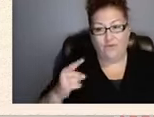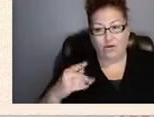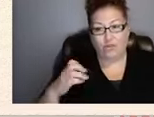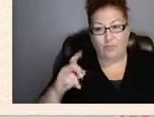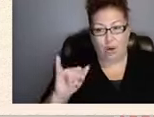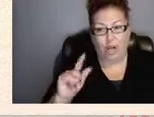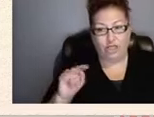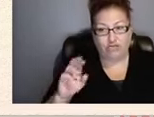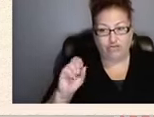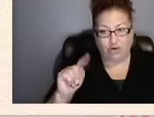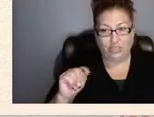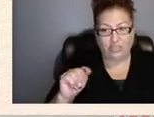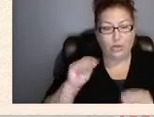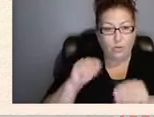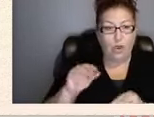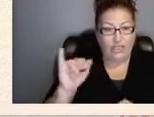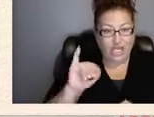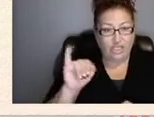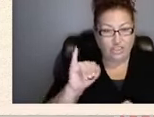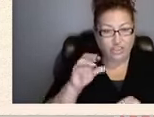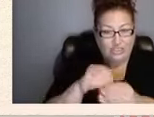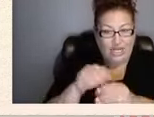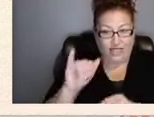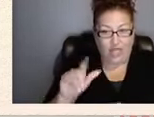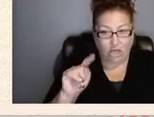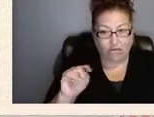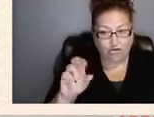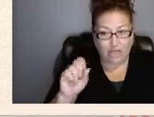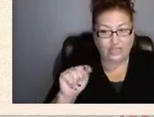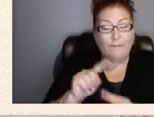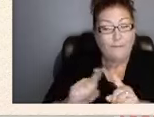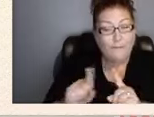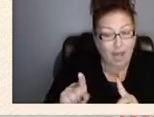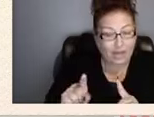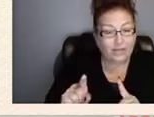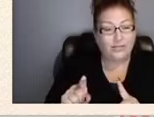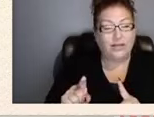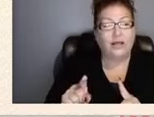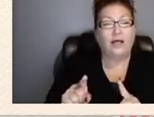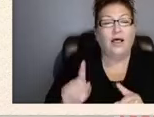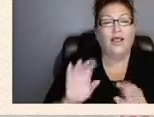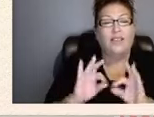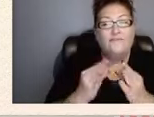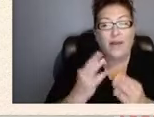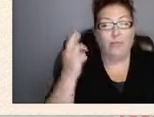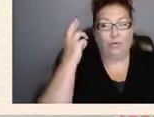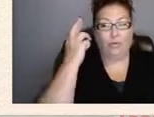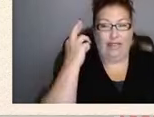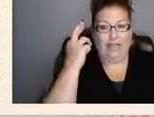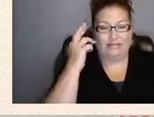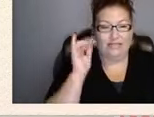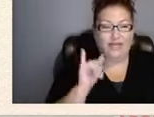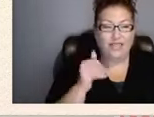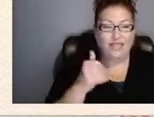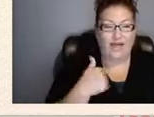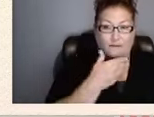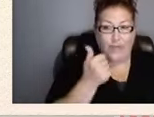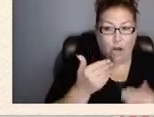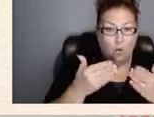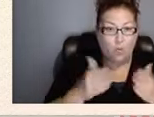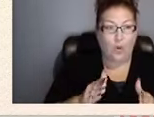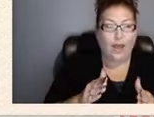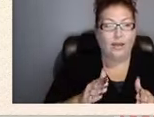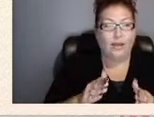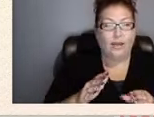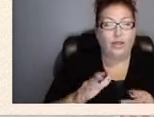insurance proceeds in the trust. But then family realizes there's a better way to do